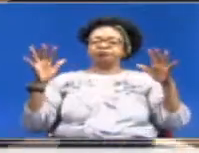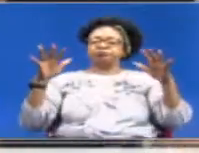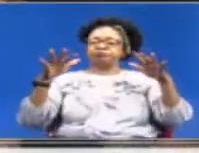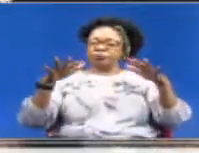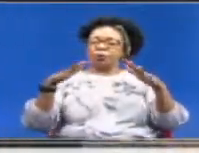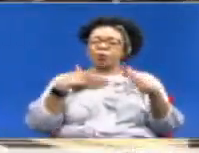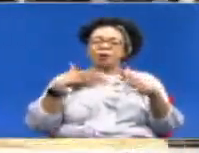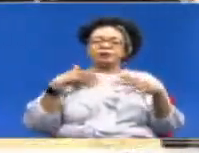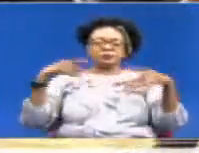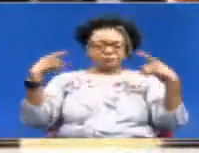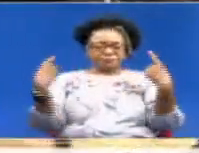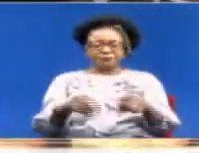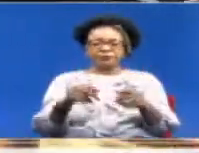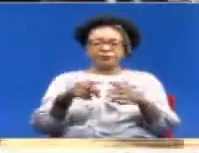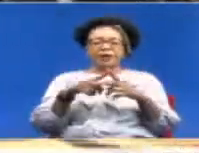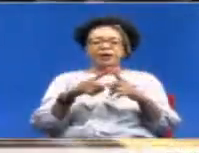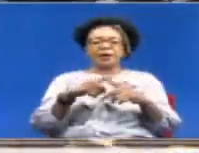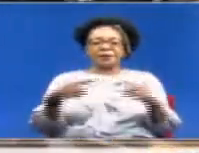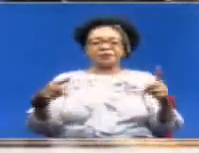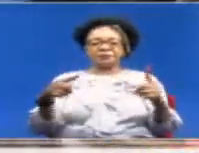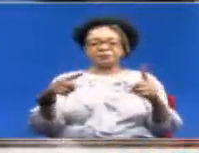blood.